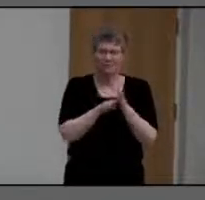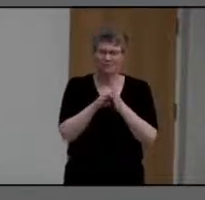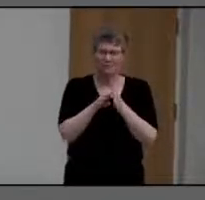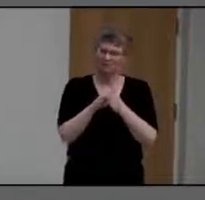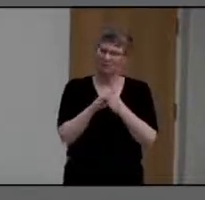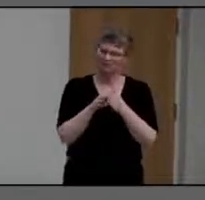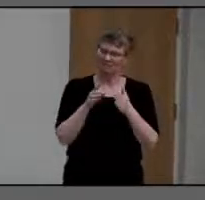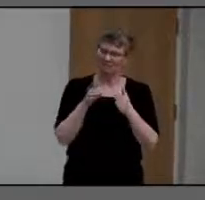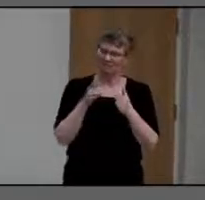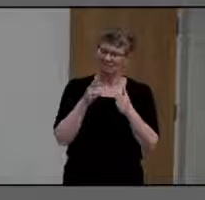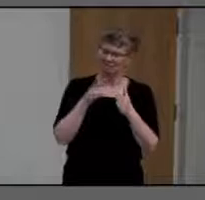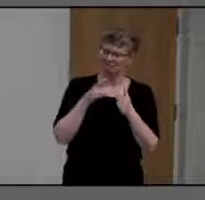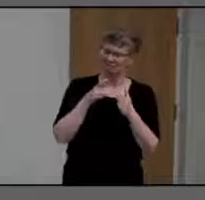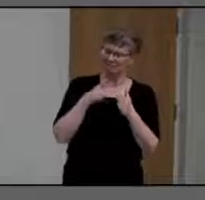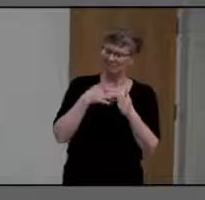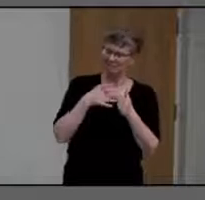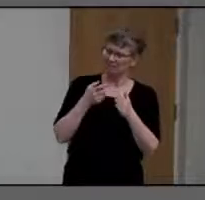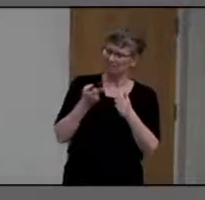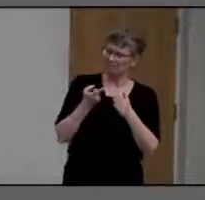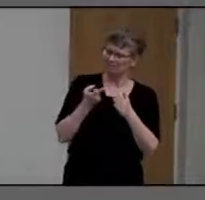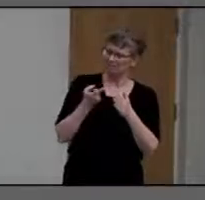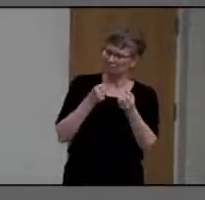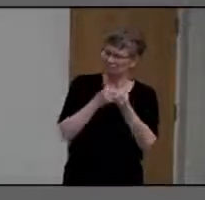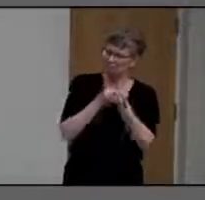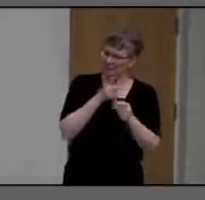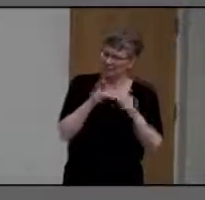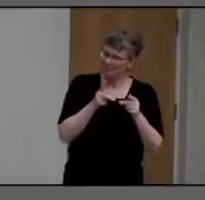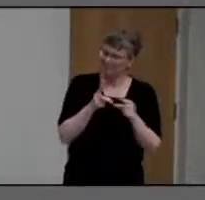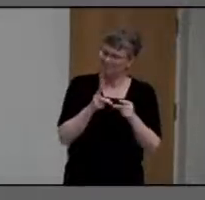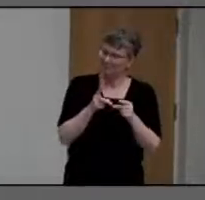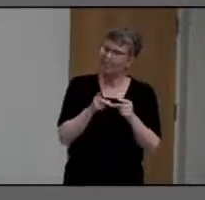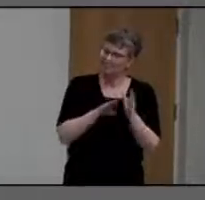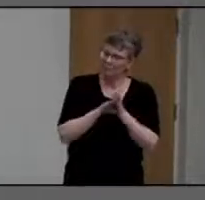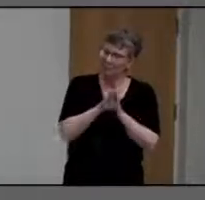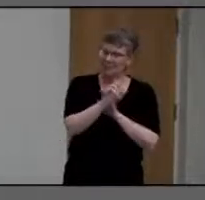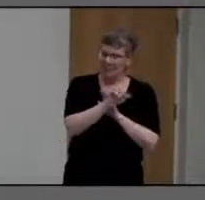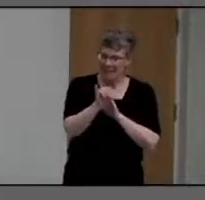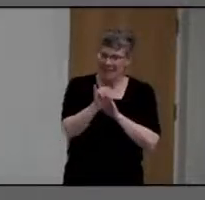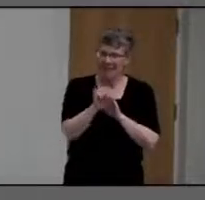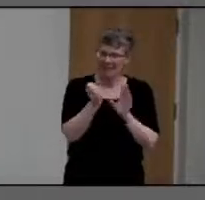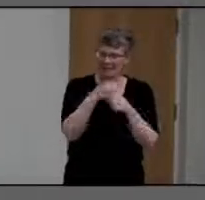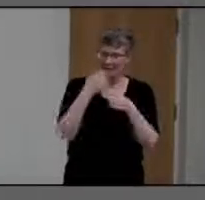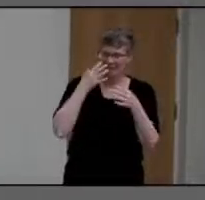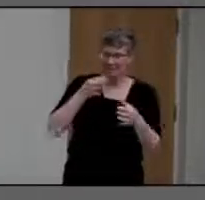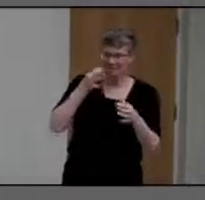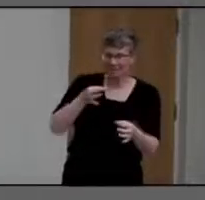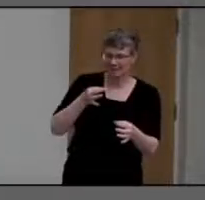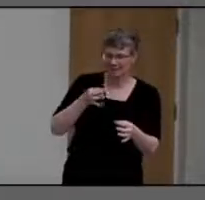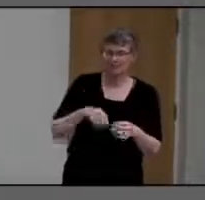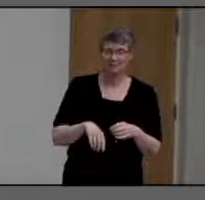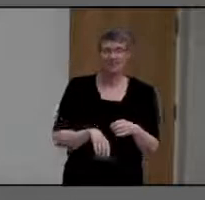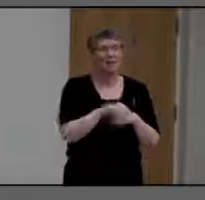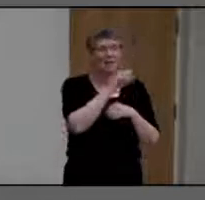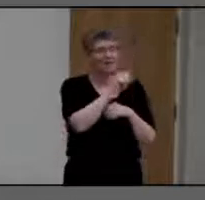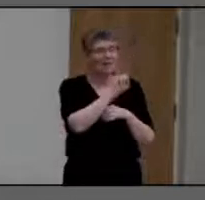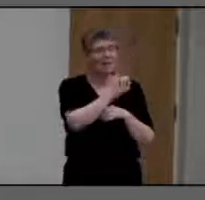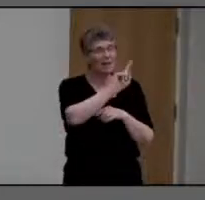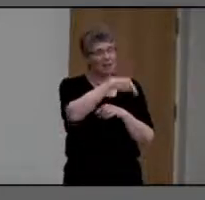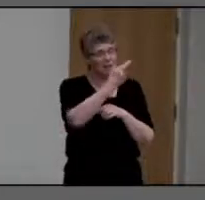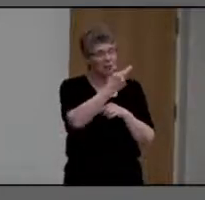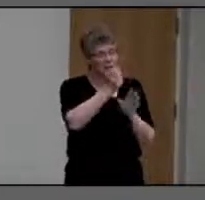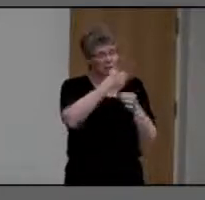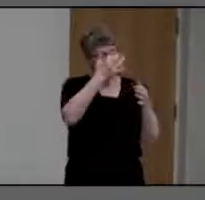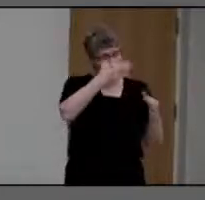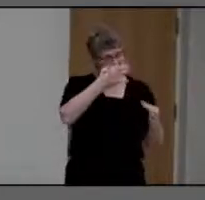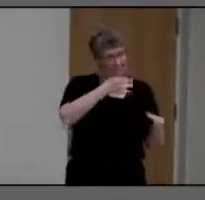making decisions. Because it isn't the AI algorithms that are making decisions, it's us. It's all of us.